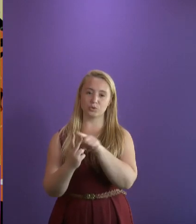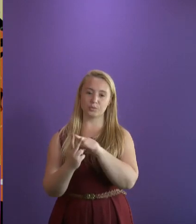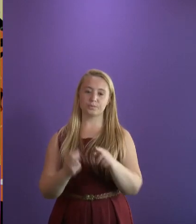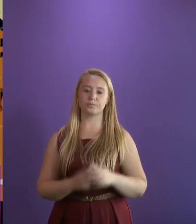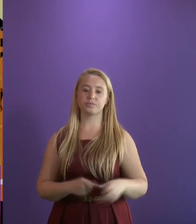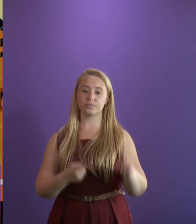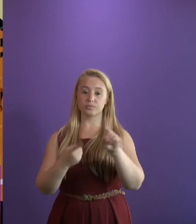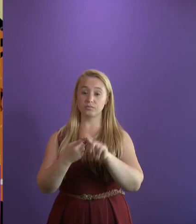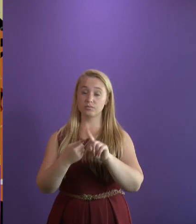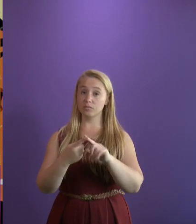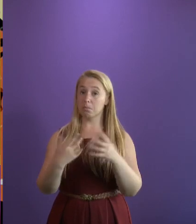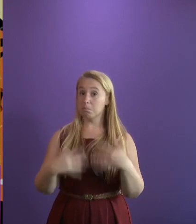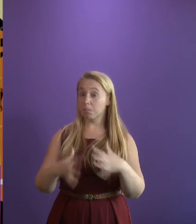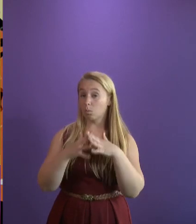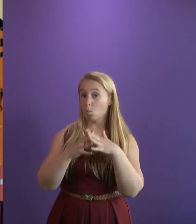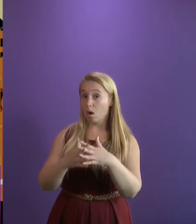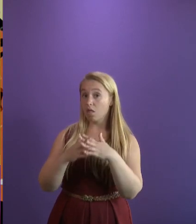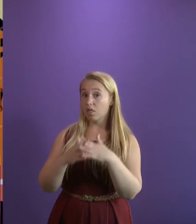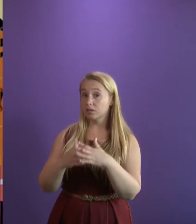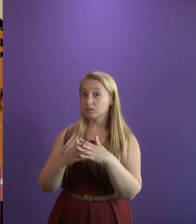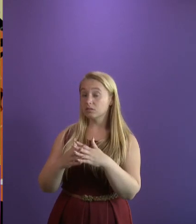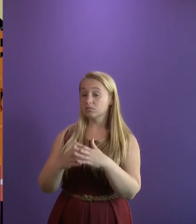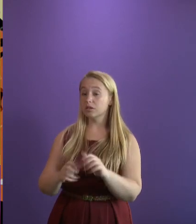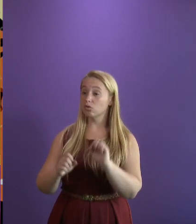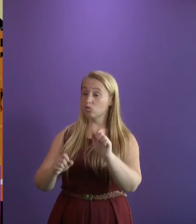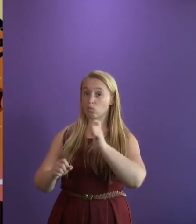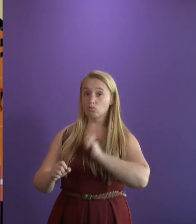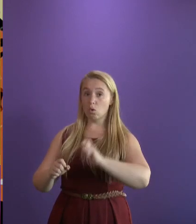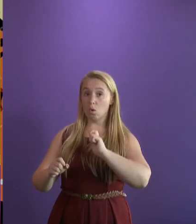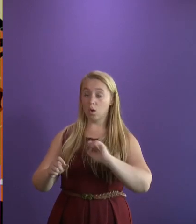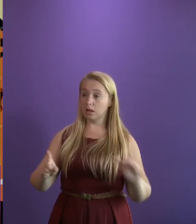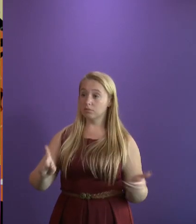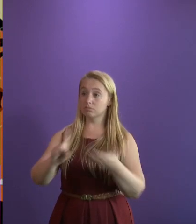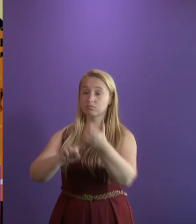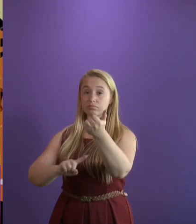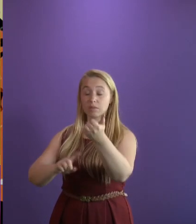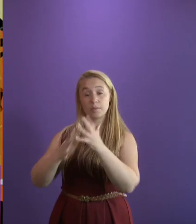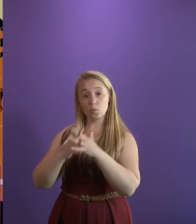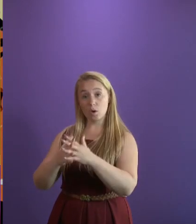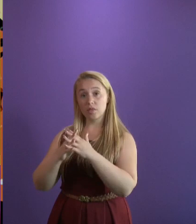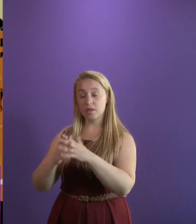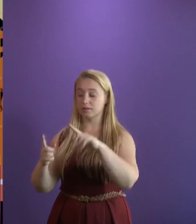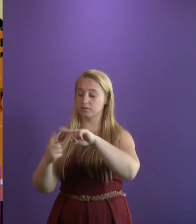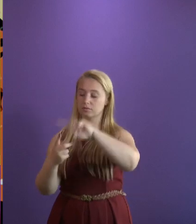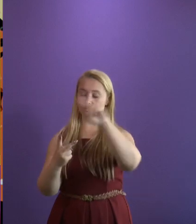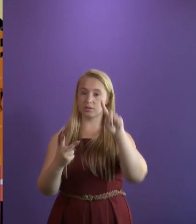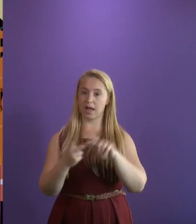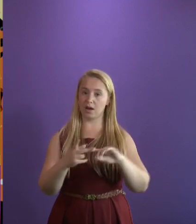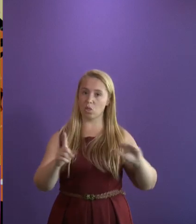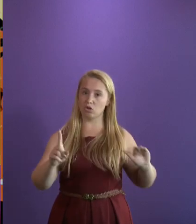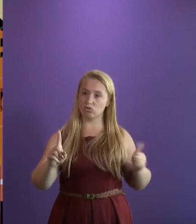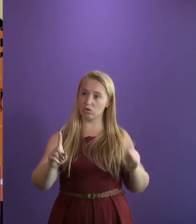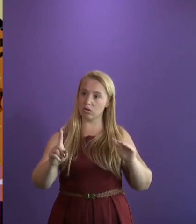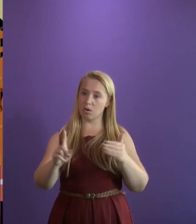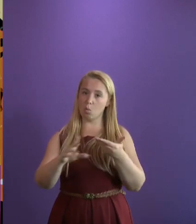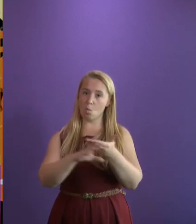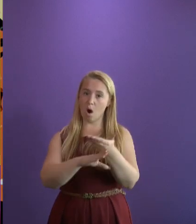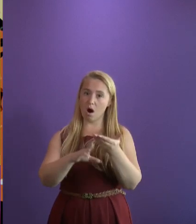Has it been worth it where you've ended up? Has it been worth it? And how much did you learn on the job?